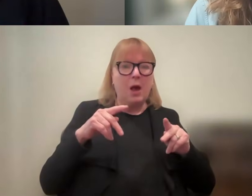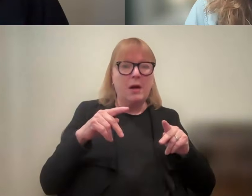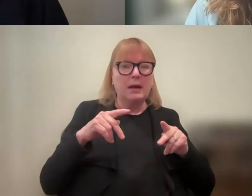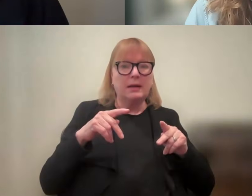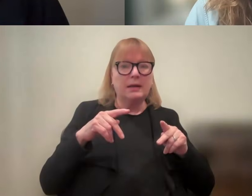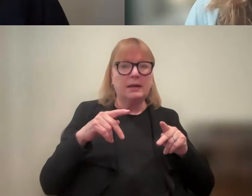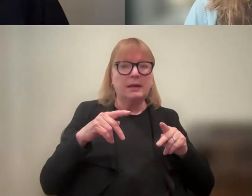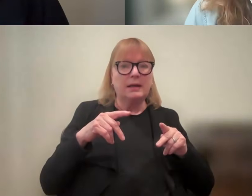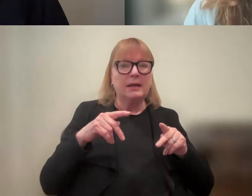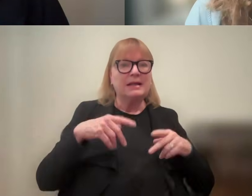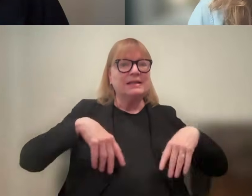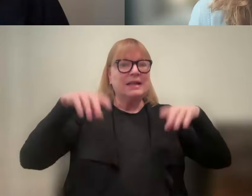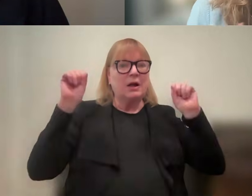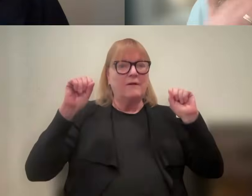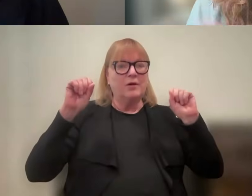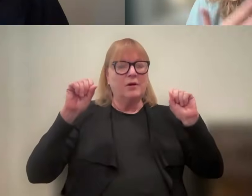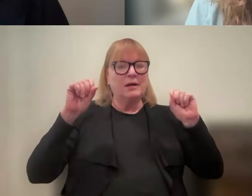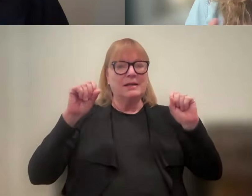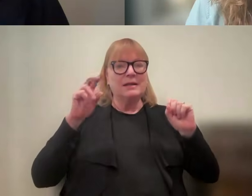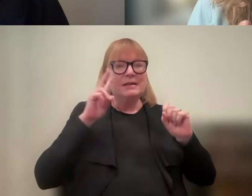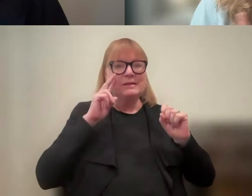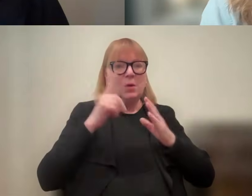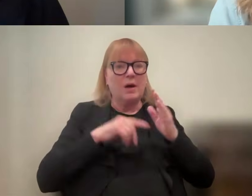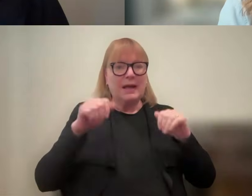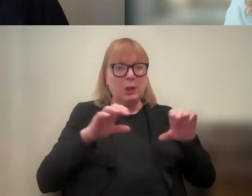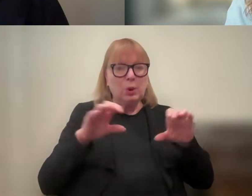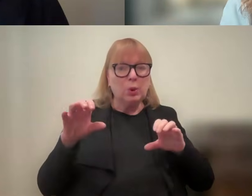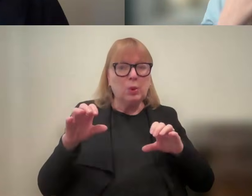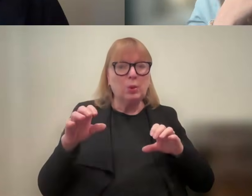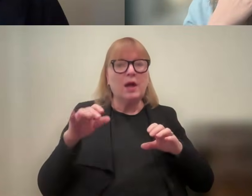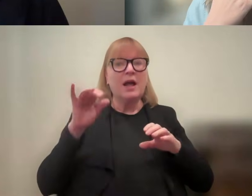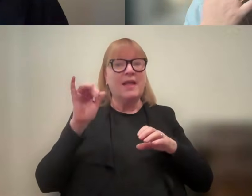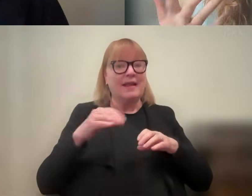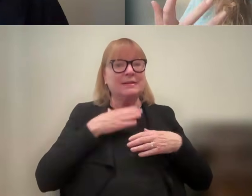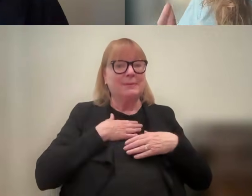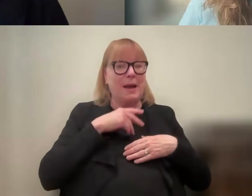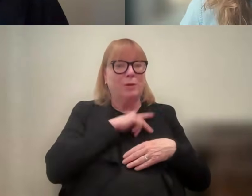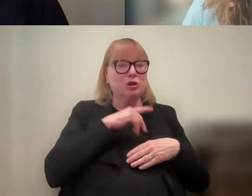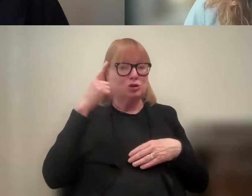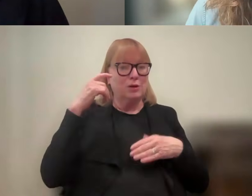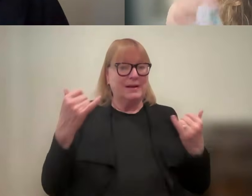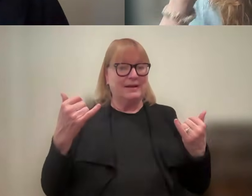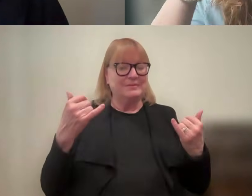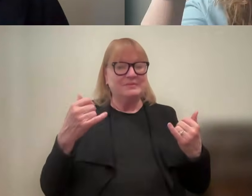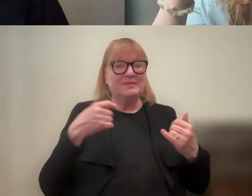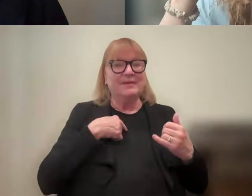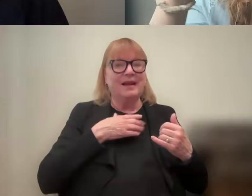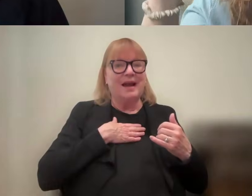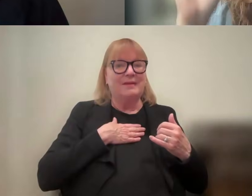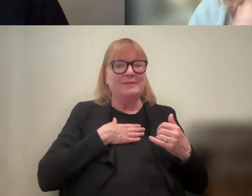to take over and seeing what it can do. That would be my personal dream, right? That's what